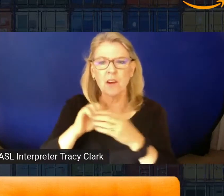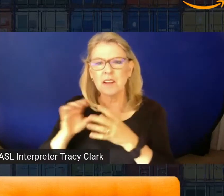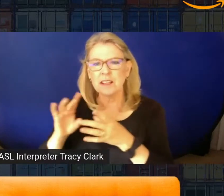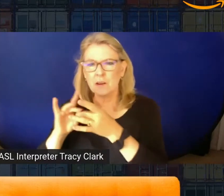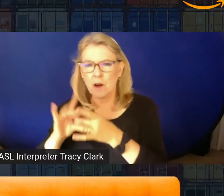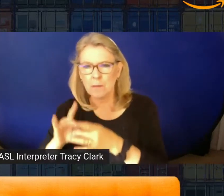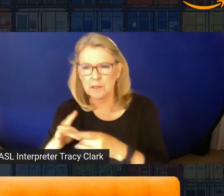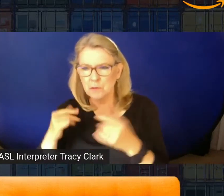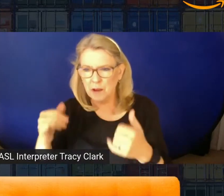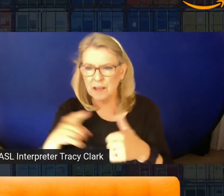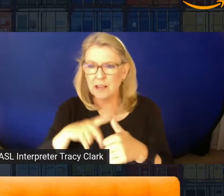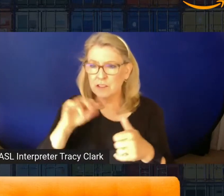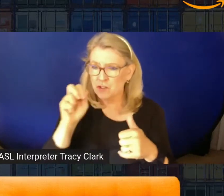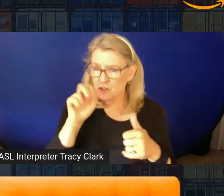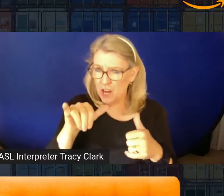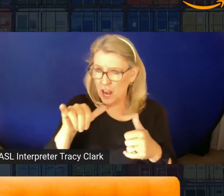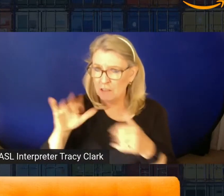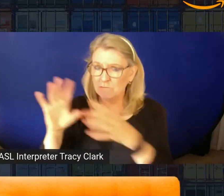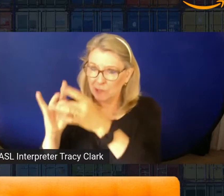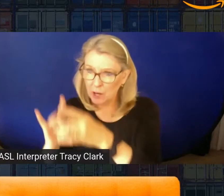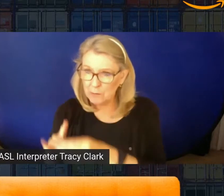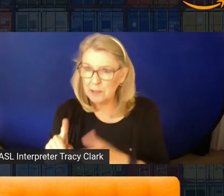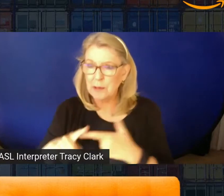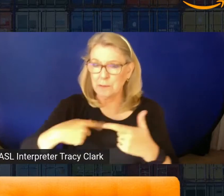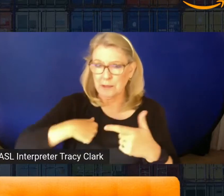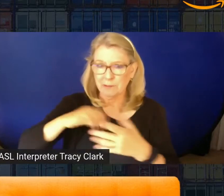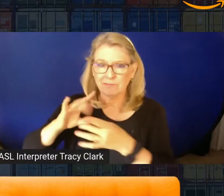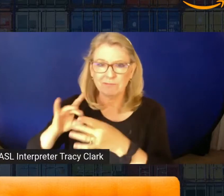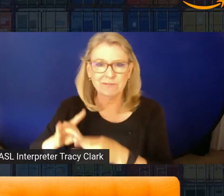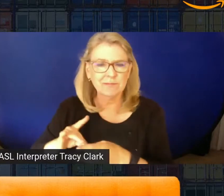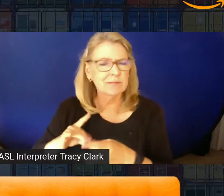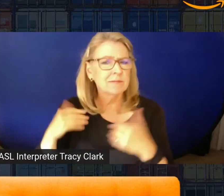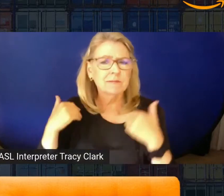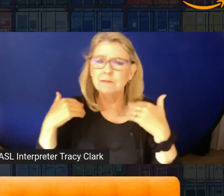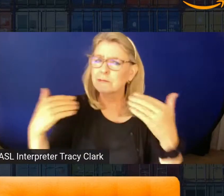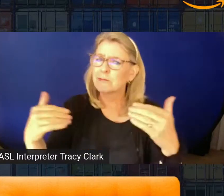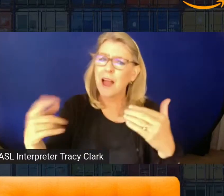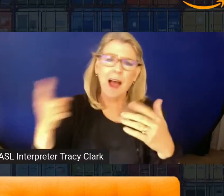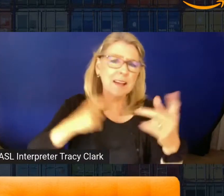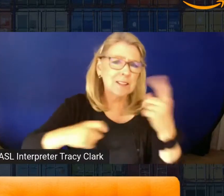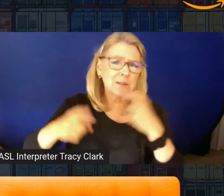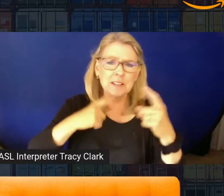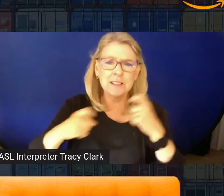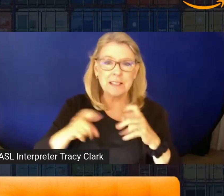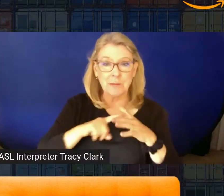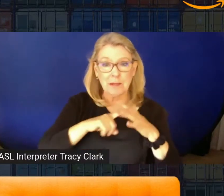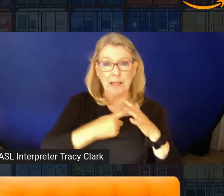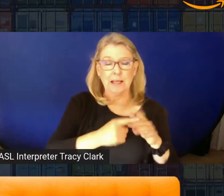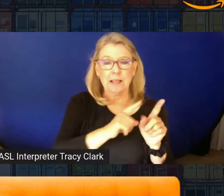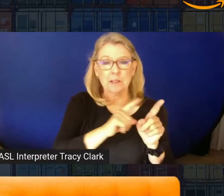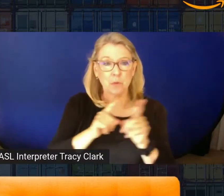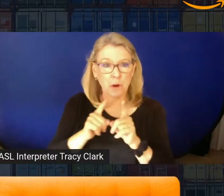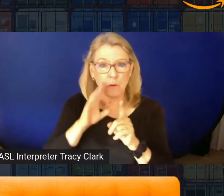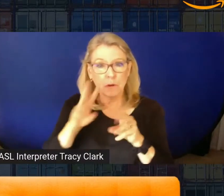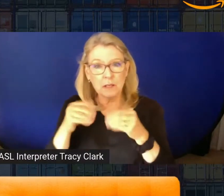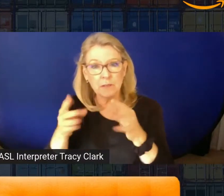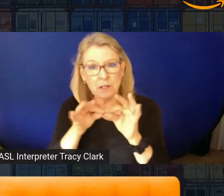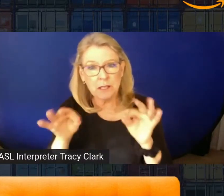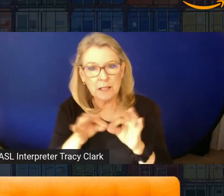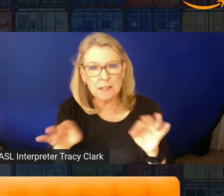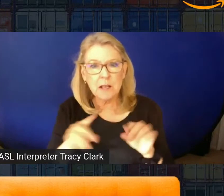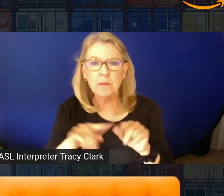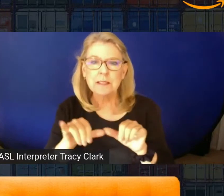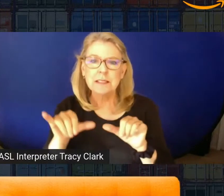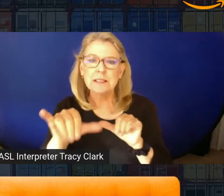I saw Amin in there. So feel free to ask questions early as well. You'll get some links, but then stick around for the sessions. I am